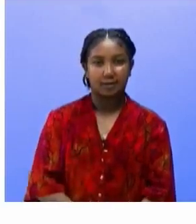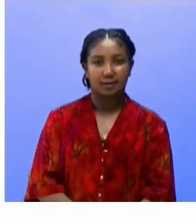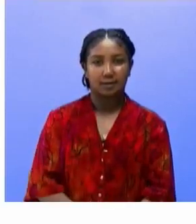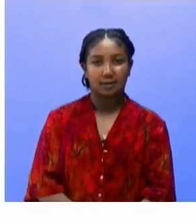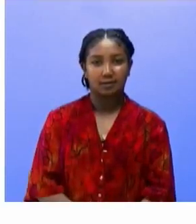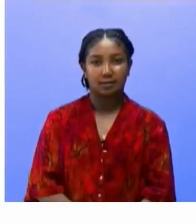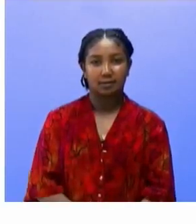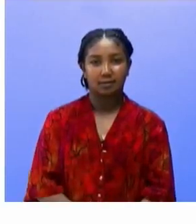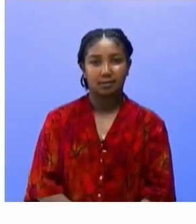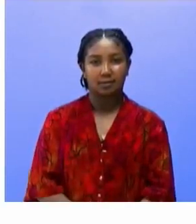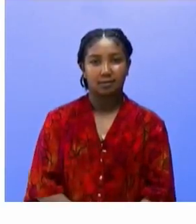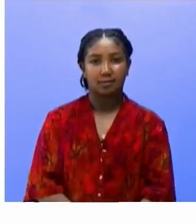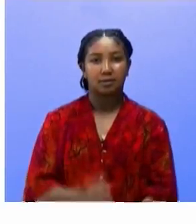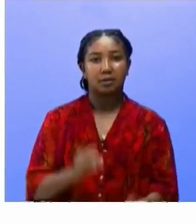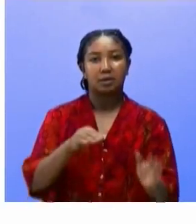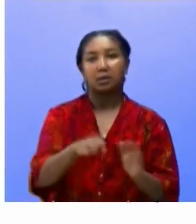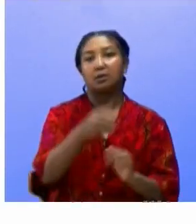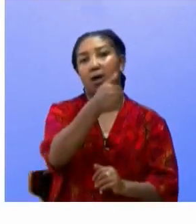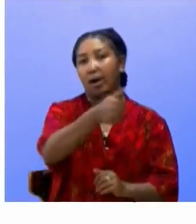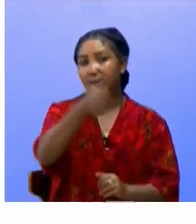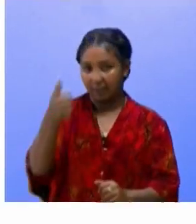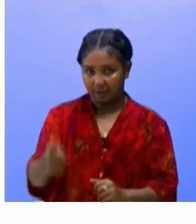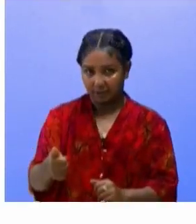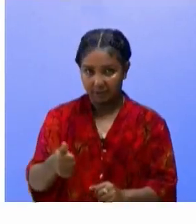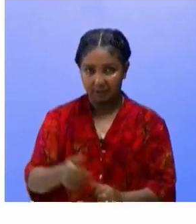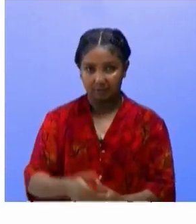in Addis.